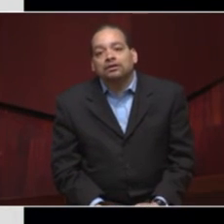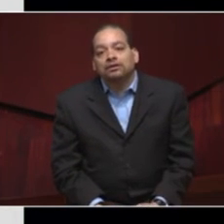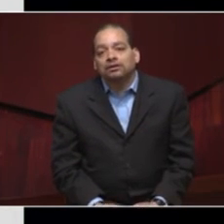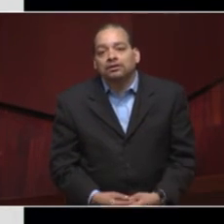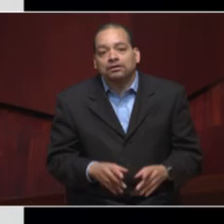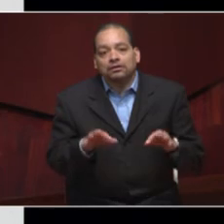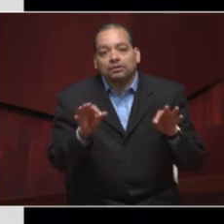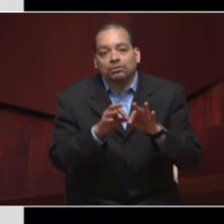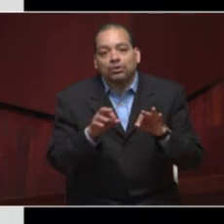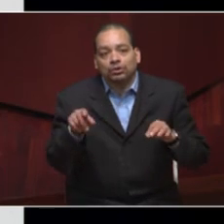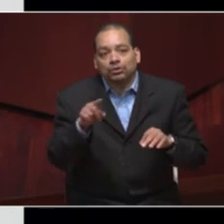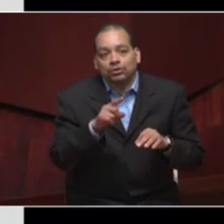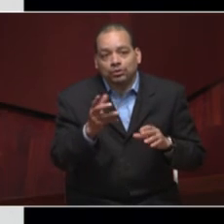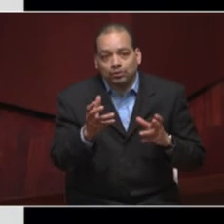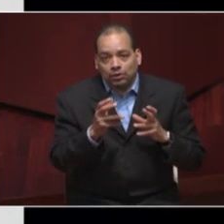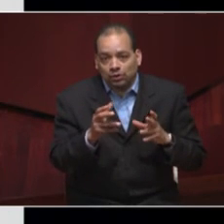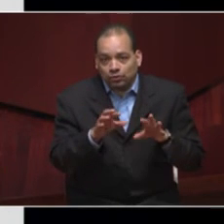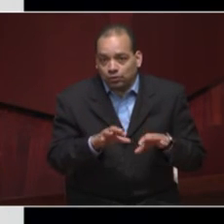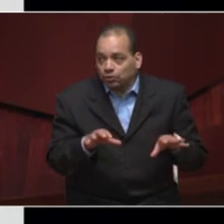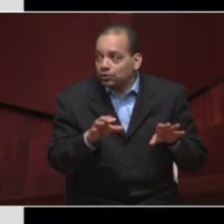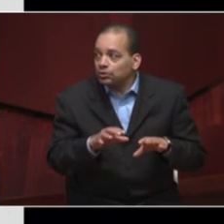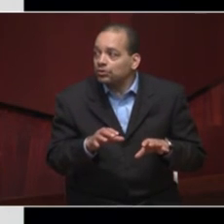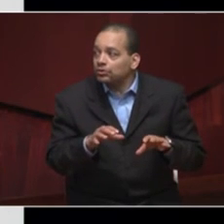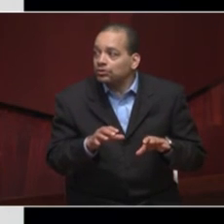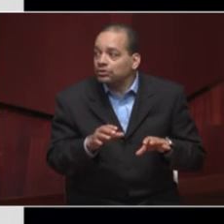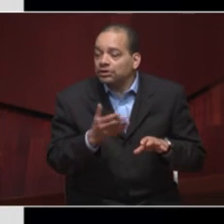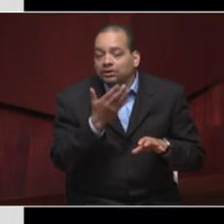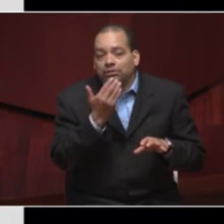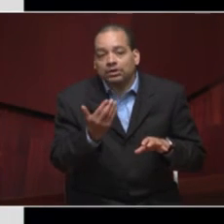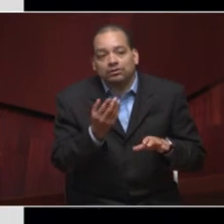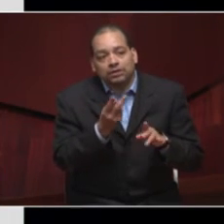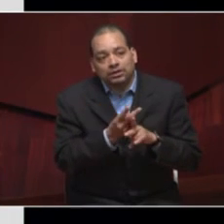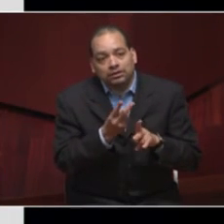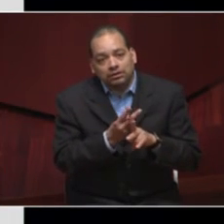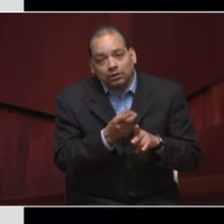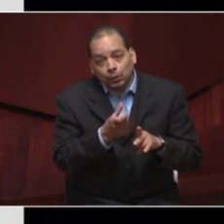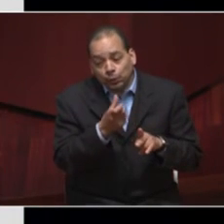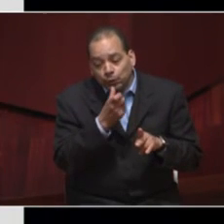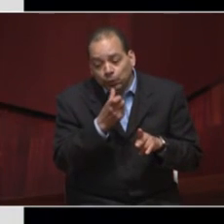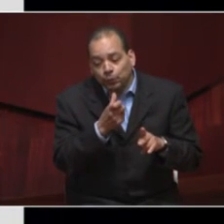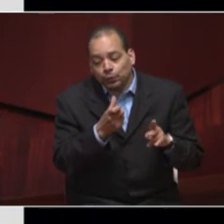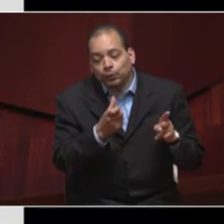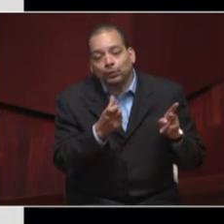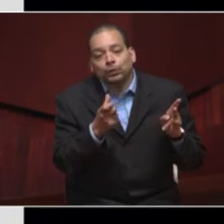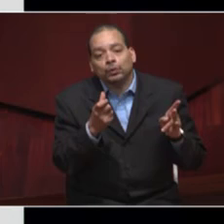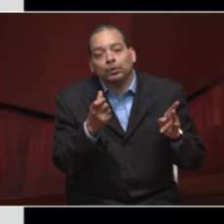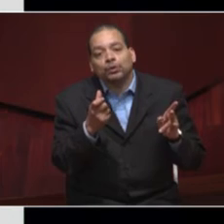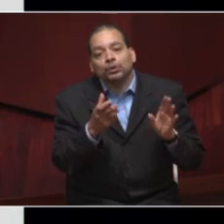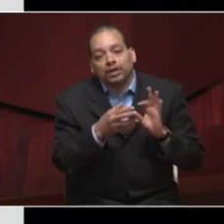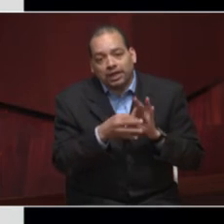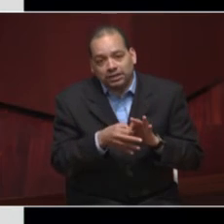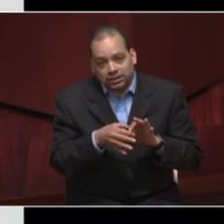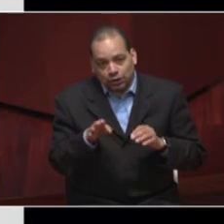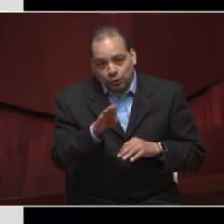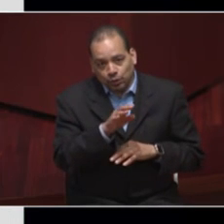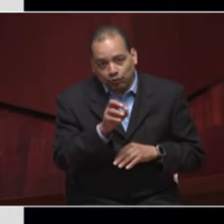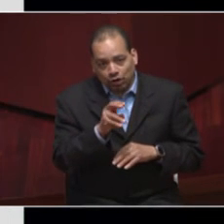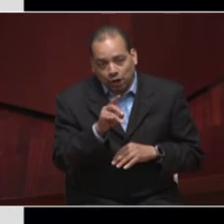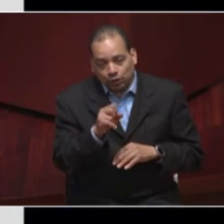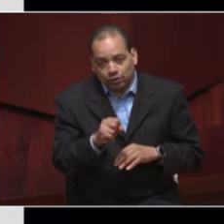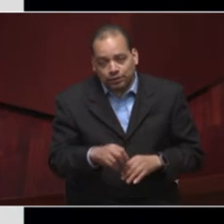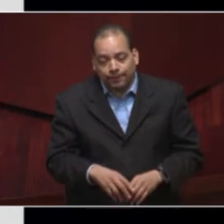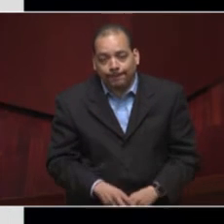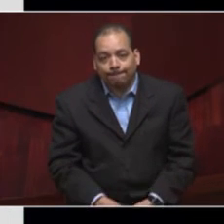do is take better care of who is accessing your records. And by virtue of closing the loop, as I had mentioned